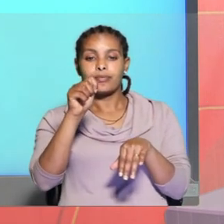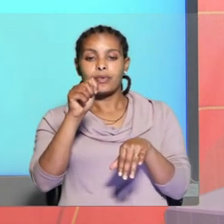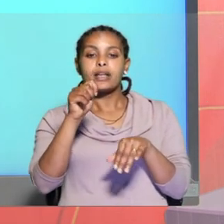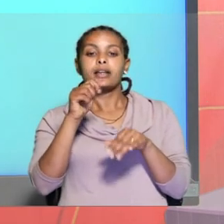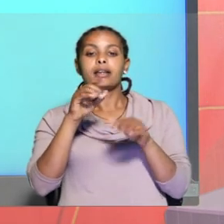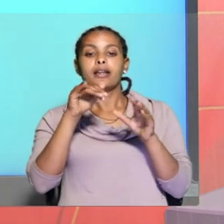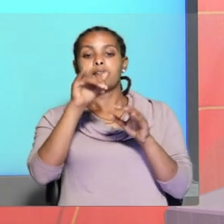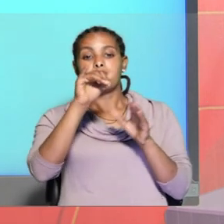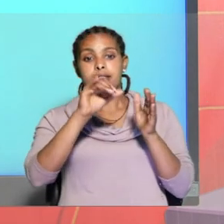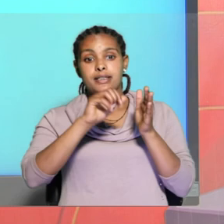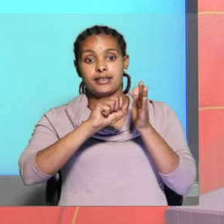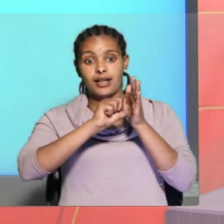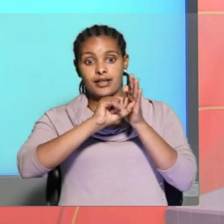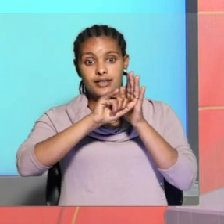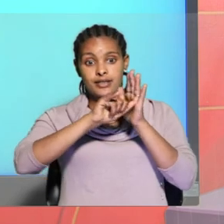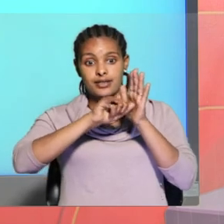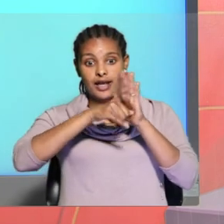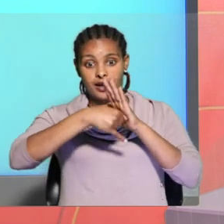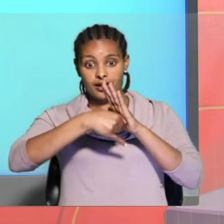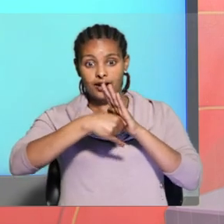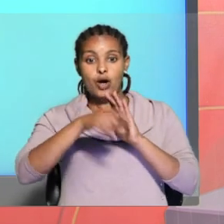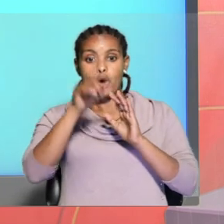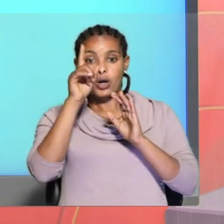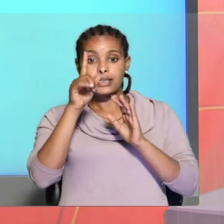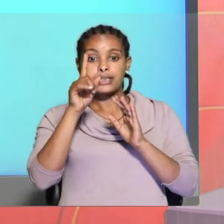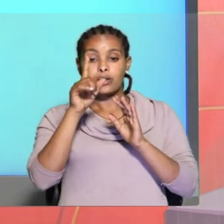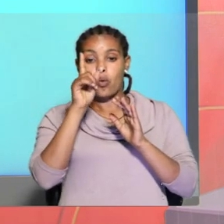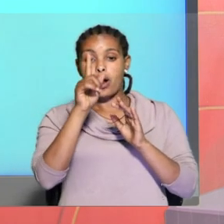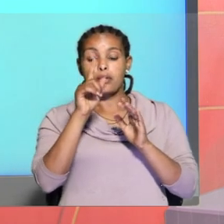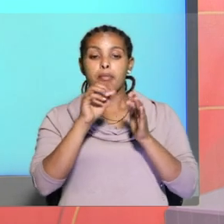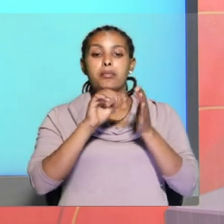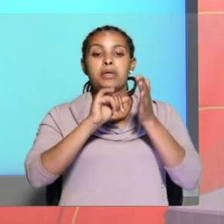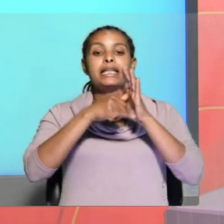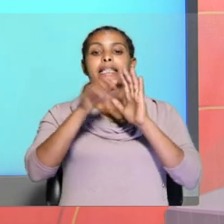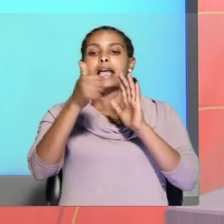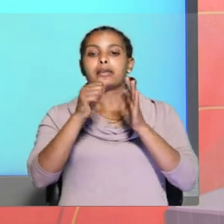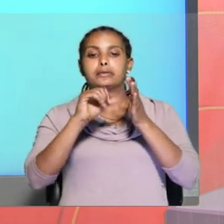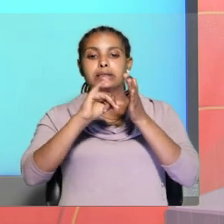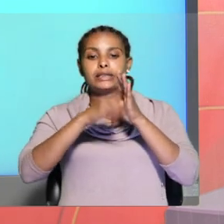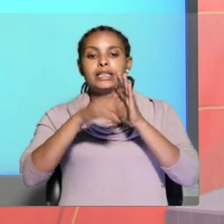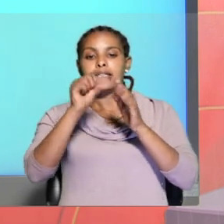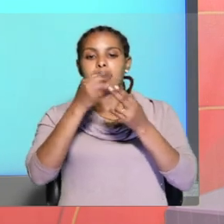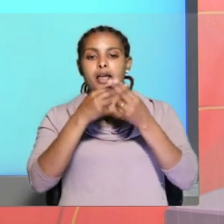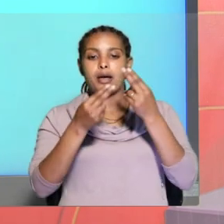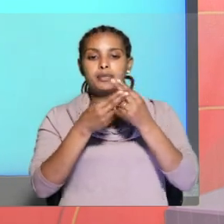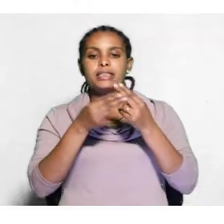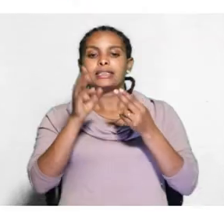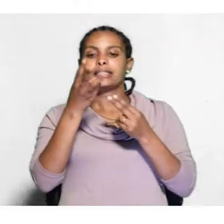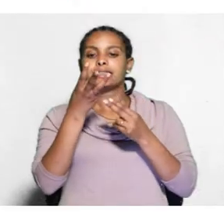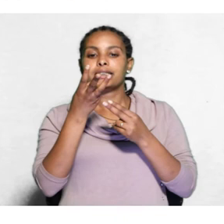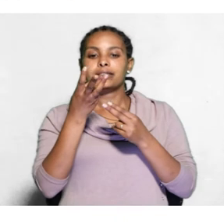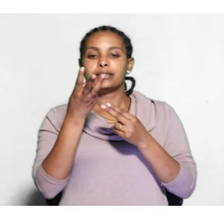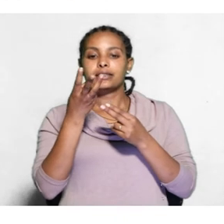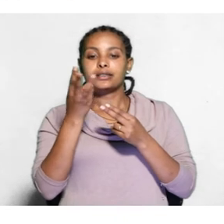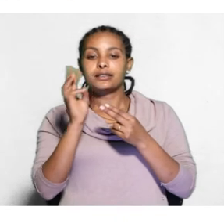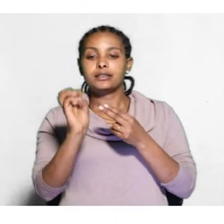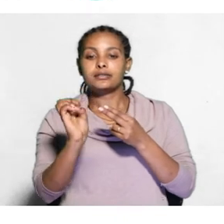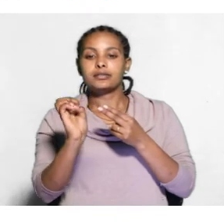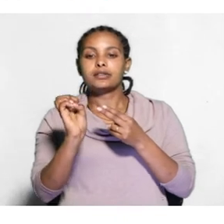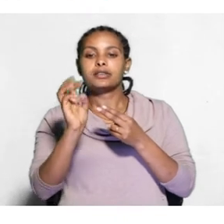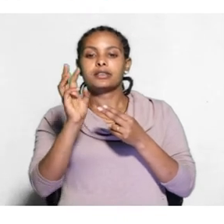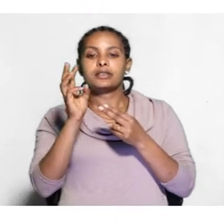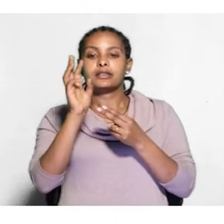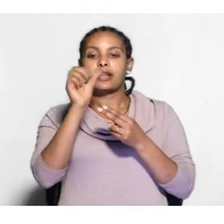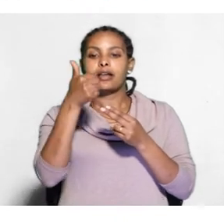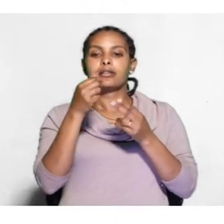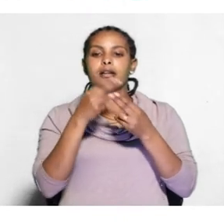in second one minute is 60 seconds therefore 10 minutes is 10 times 60 seconds which is 10